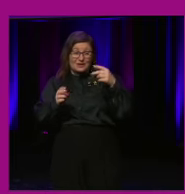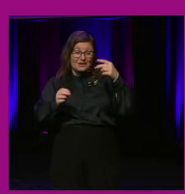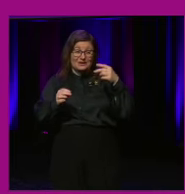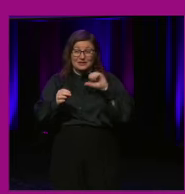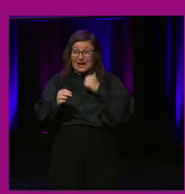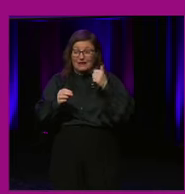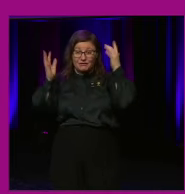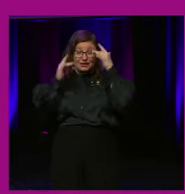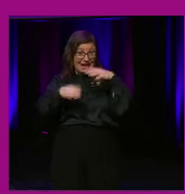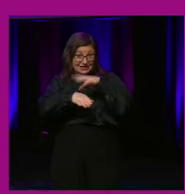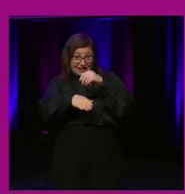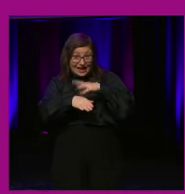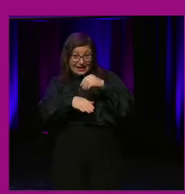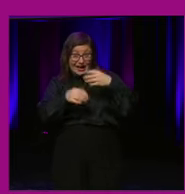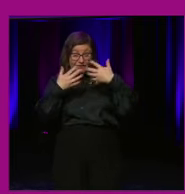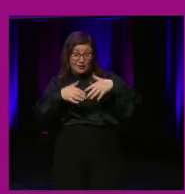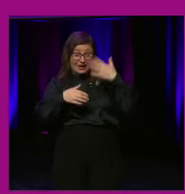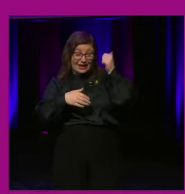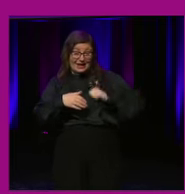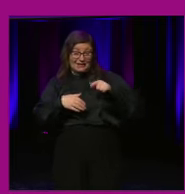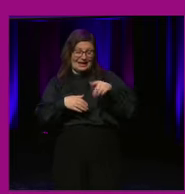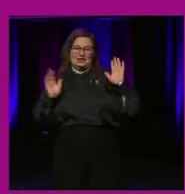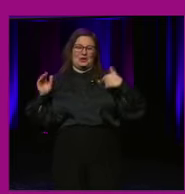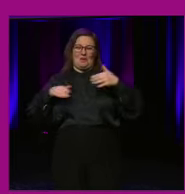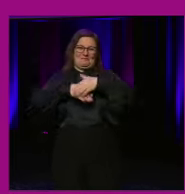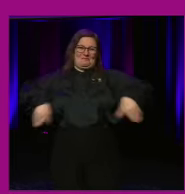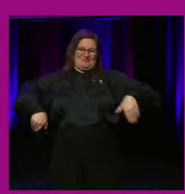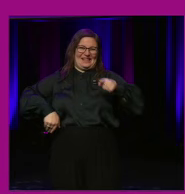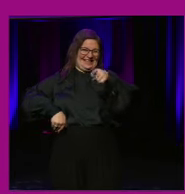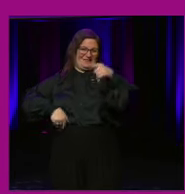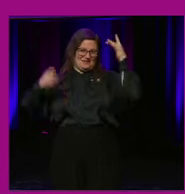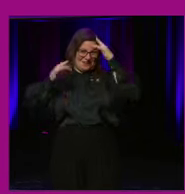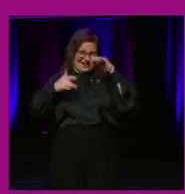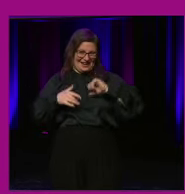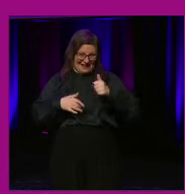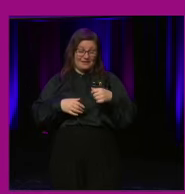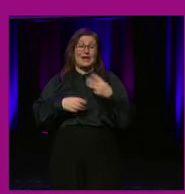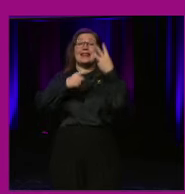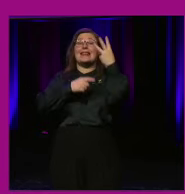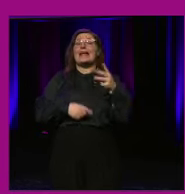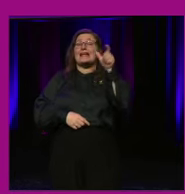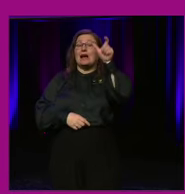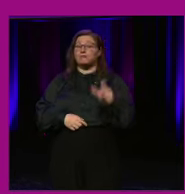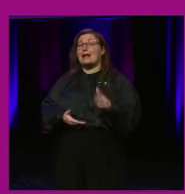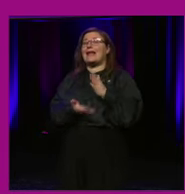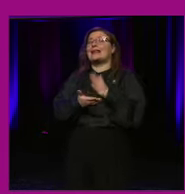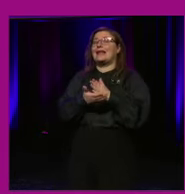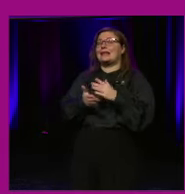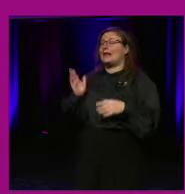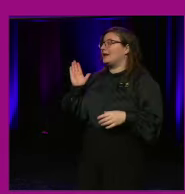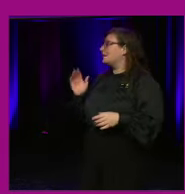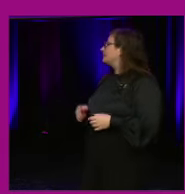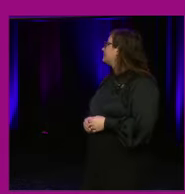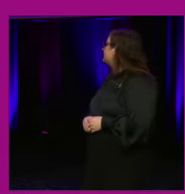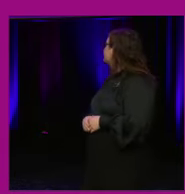this way as well. That's a matter for you, not for me. And then the third panel is rights. And there we have the holistic vision of